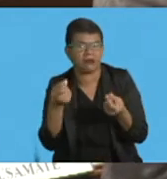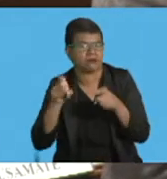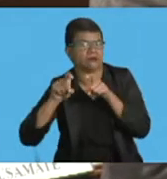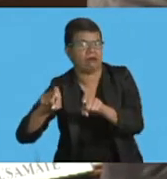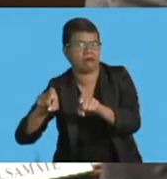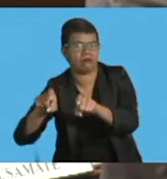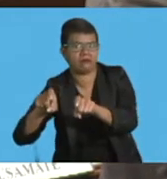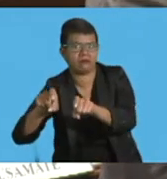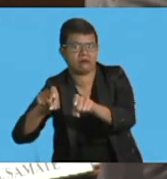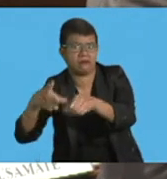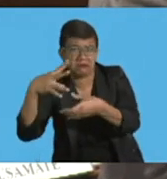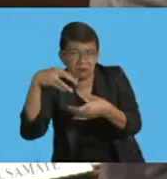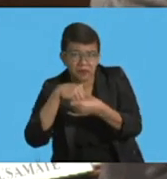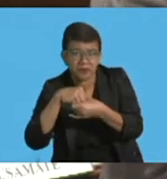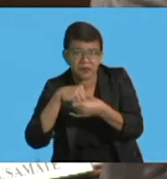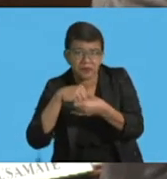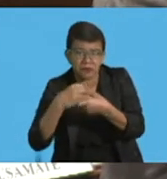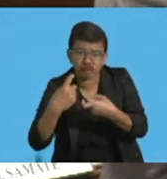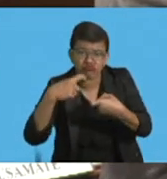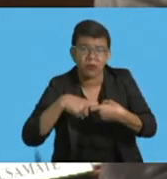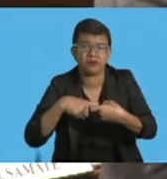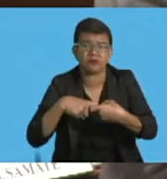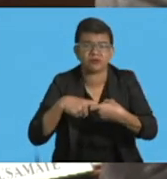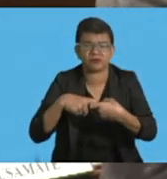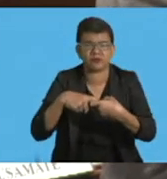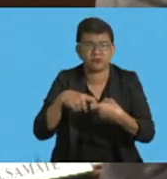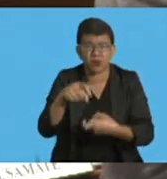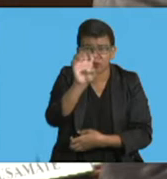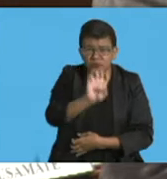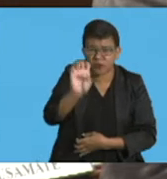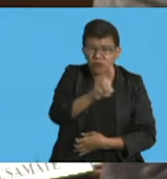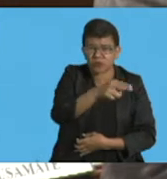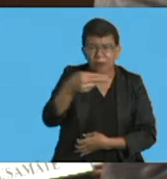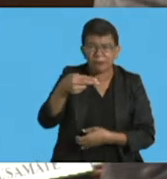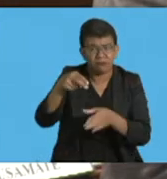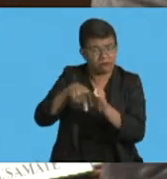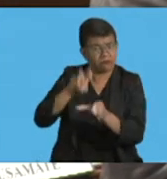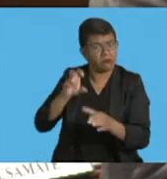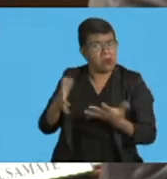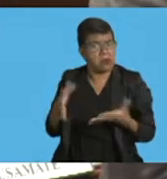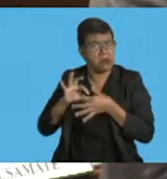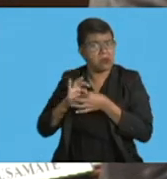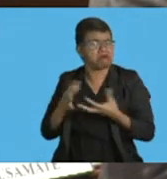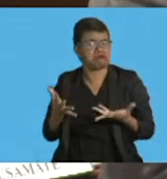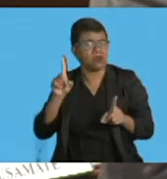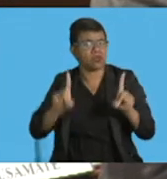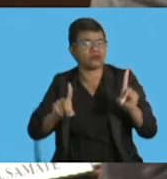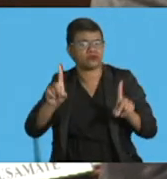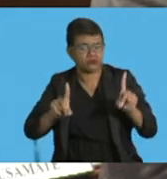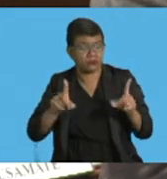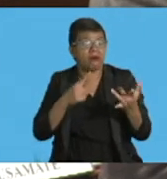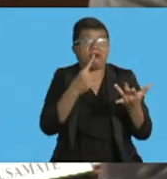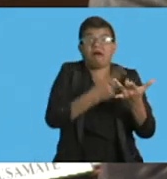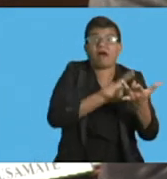movement of finances and indeed corporates in that area. Mr. Speaker, sir, the other countries, of course, are feeling it.